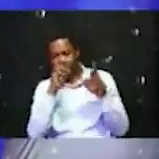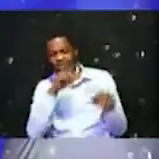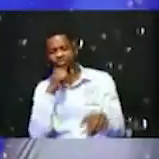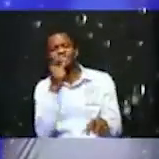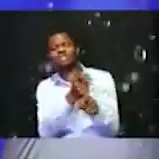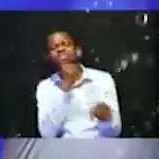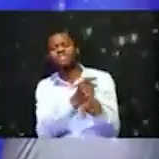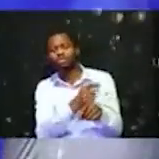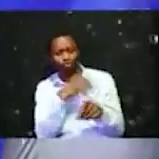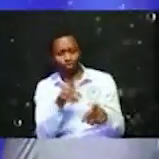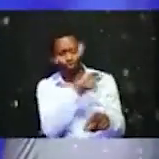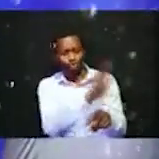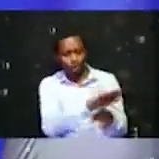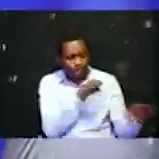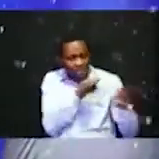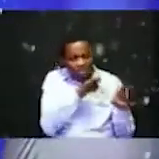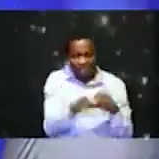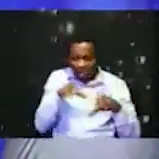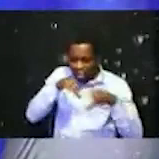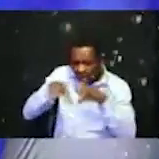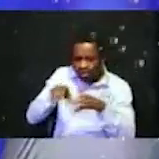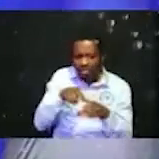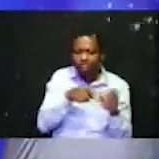man. Now